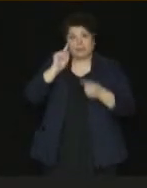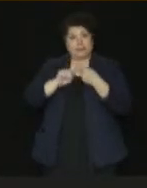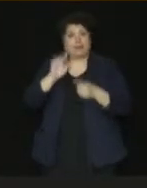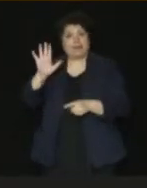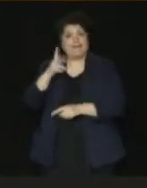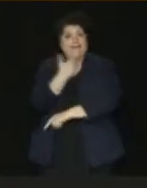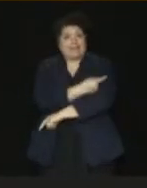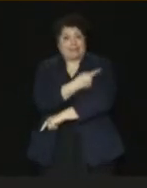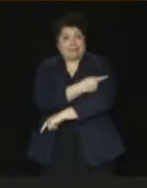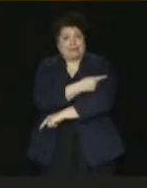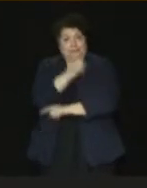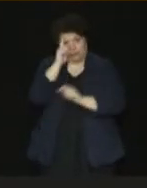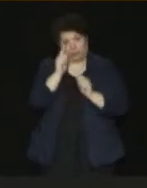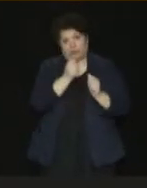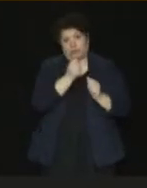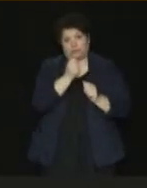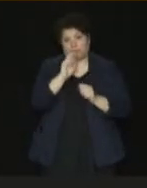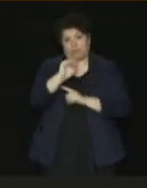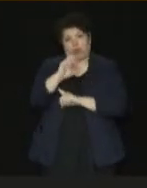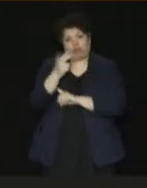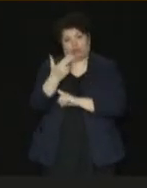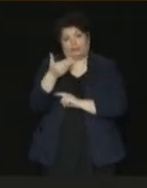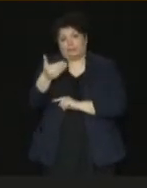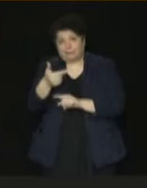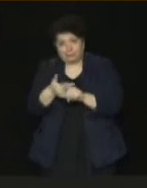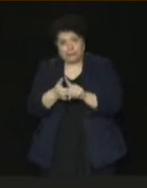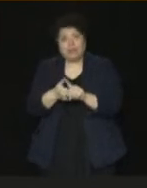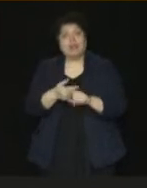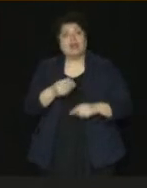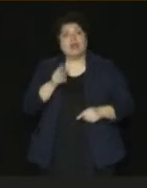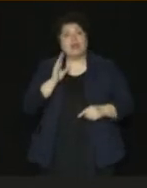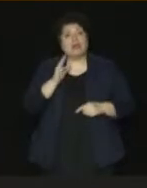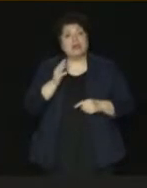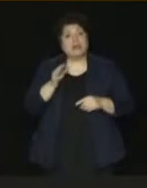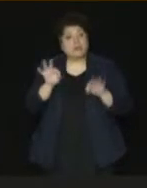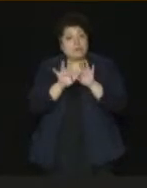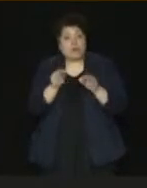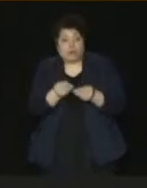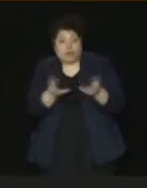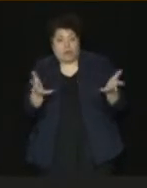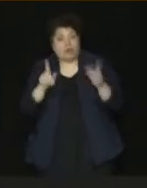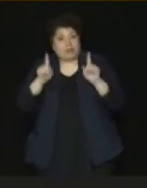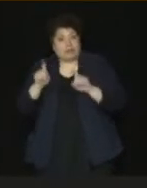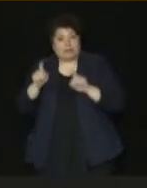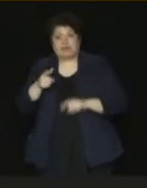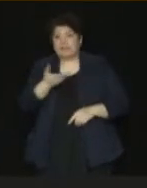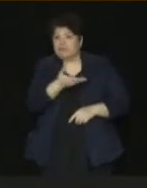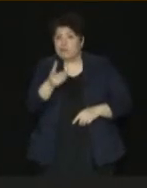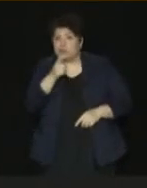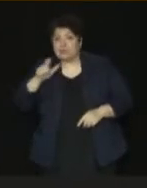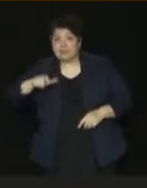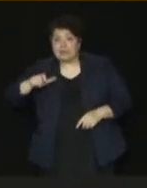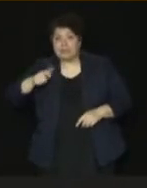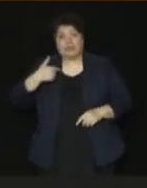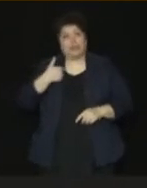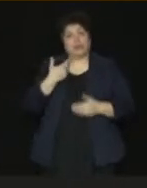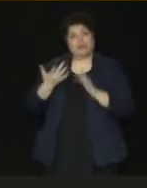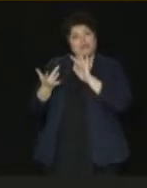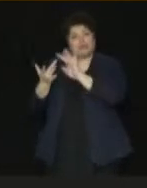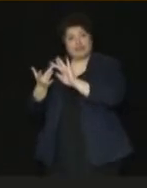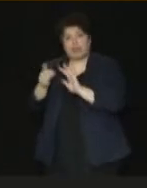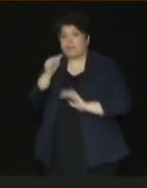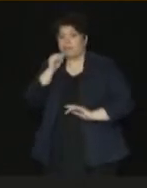March. To ensure that these tests make it to the people who need them, we are now working directly with the private